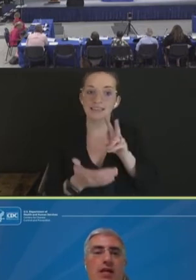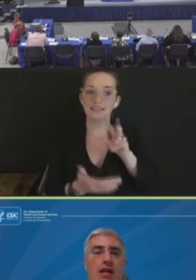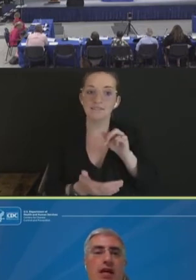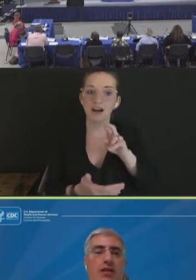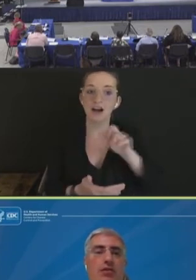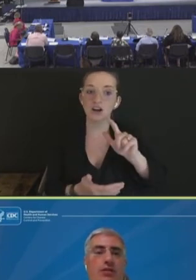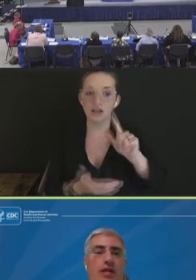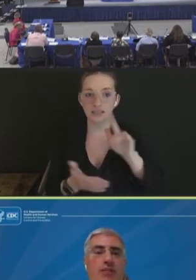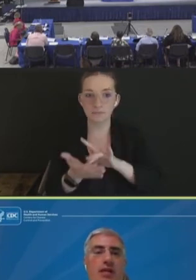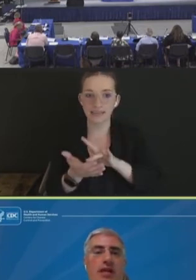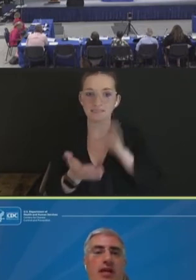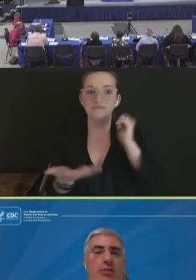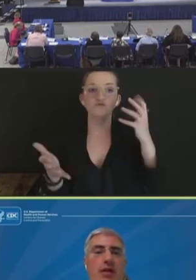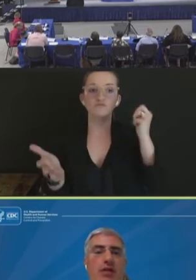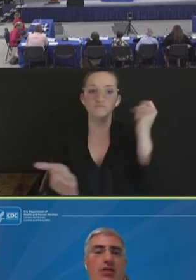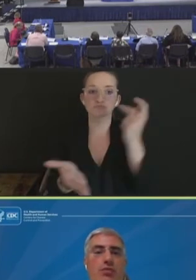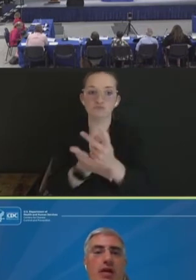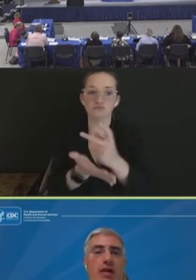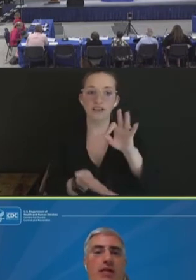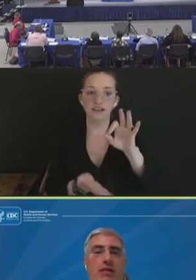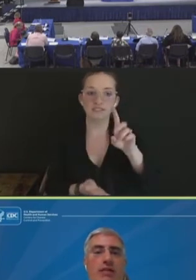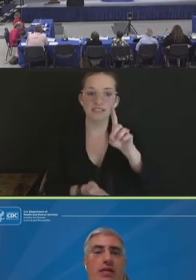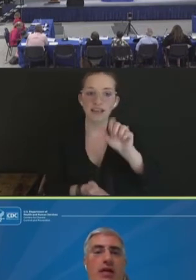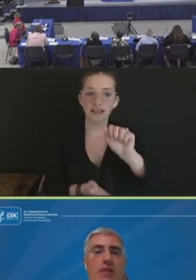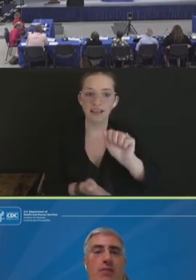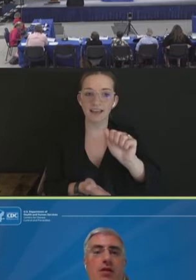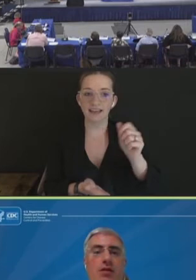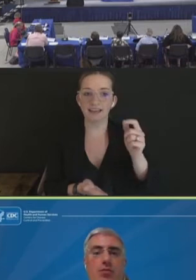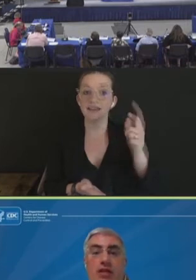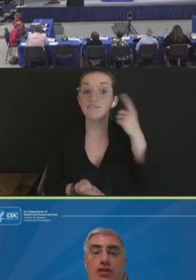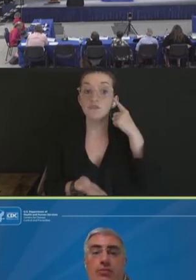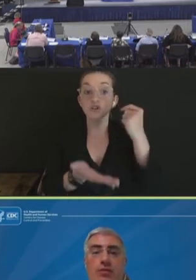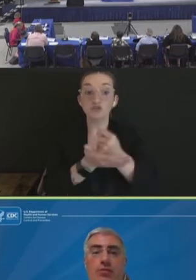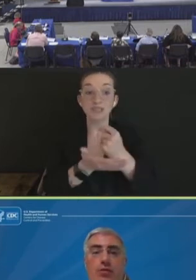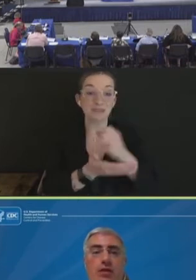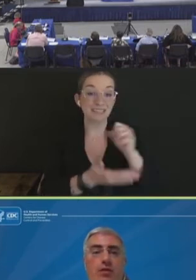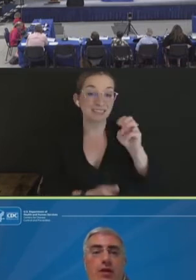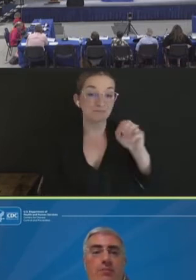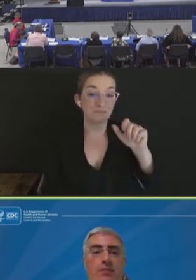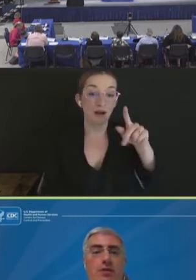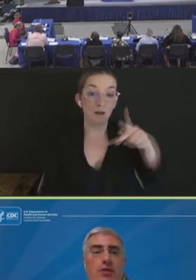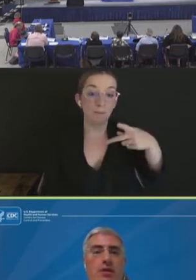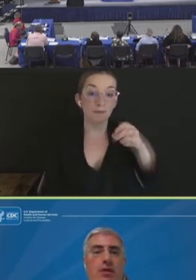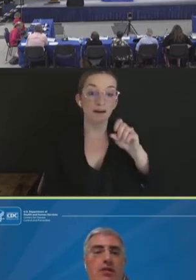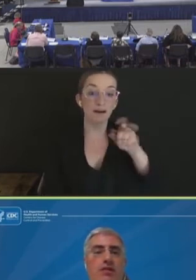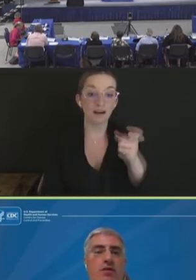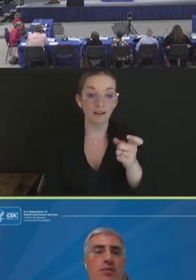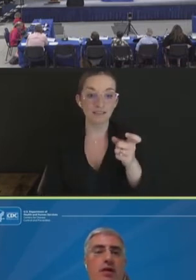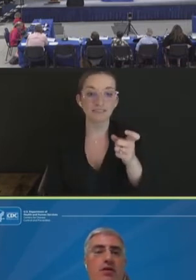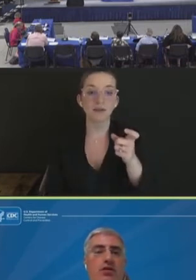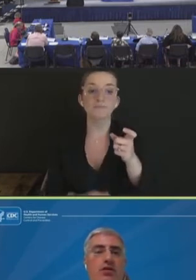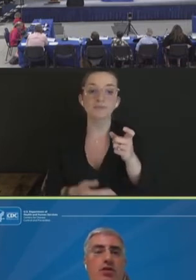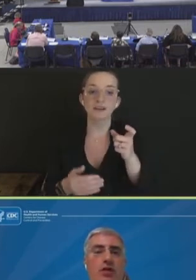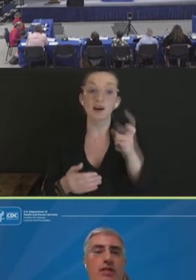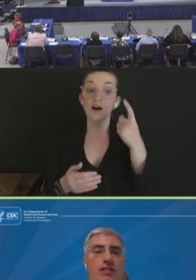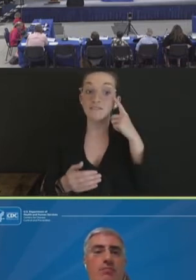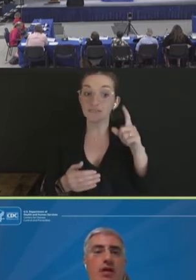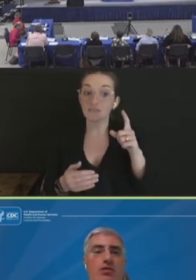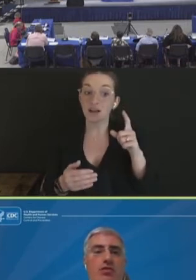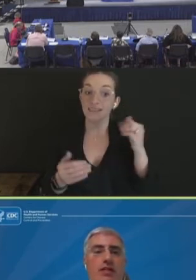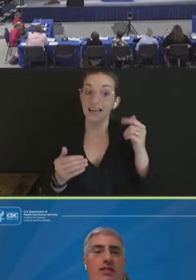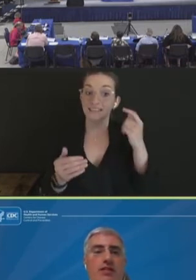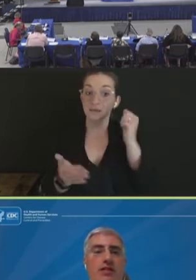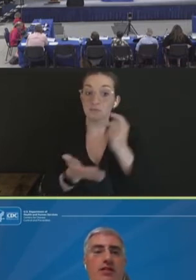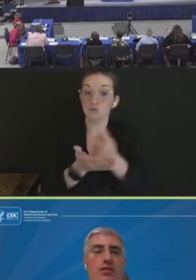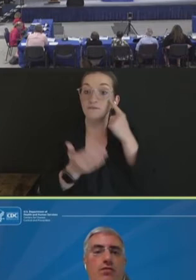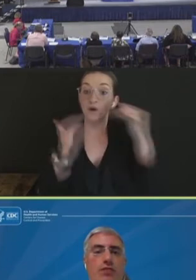disease in adults and pediatric patients weighing at least, that should be 3 kilograms. Tecovirimat is also known as TPOXX